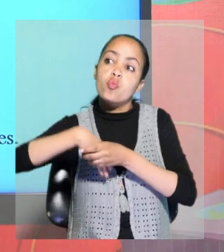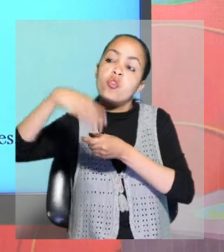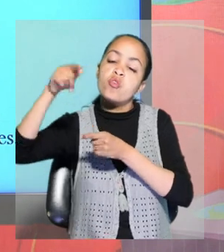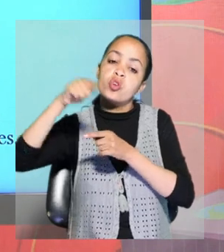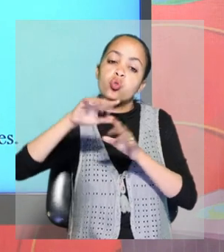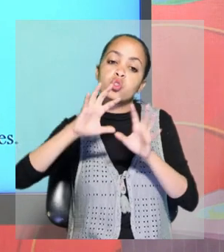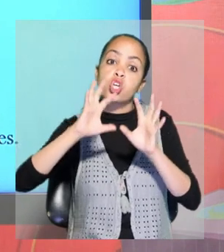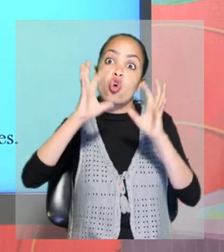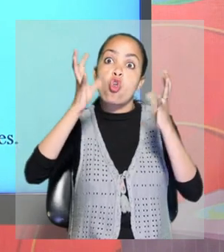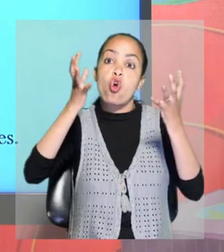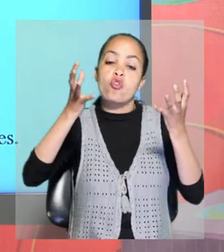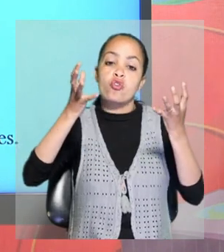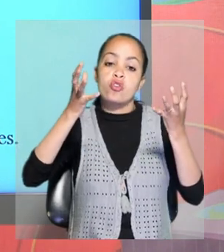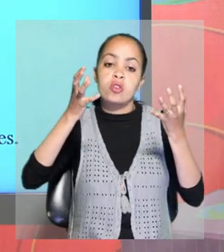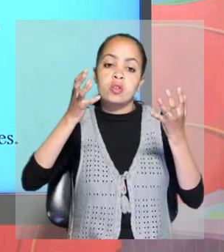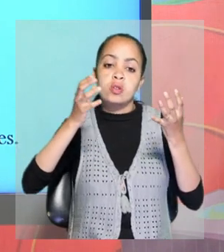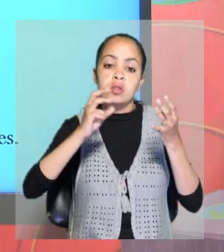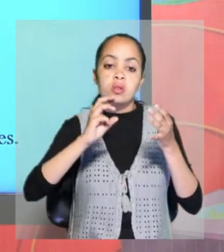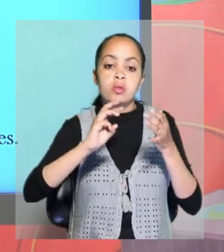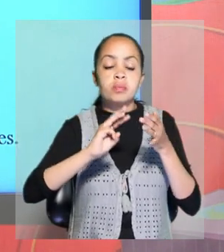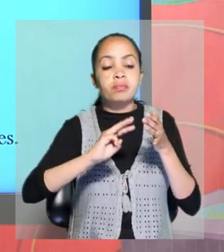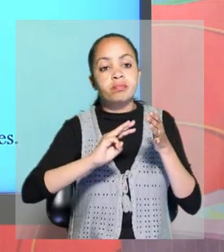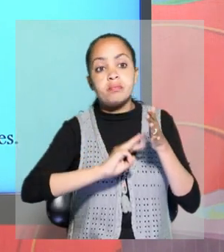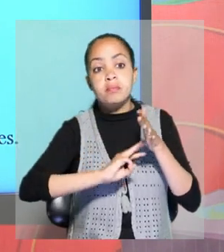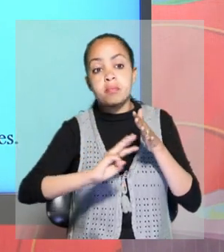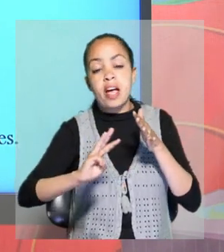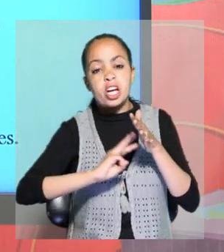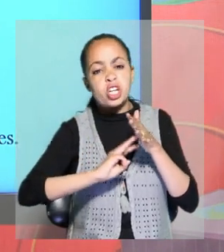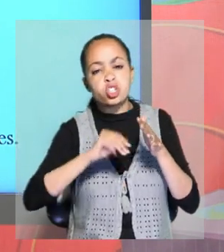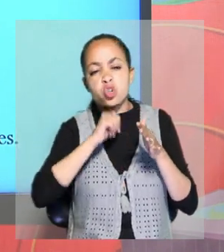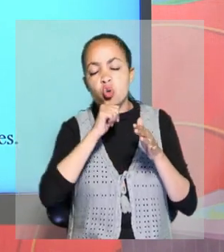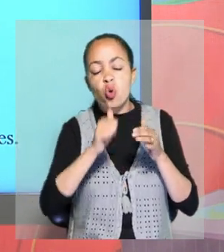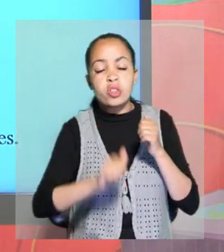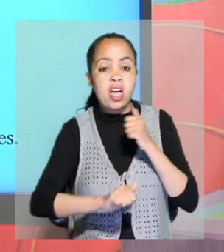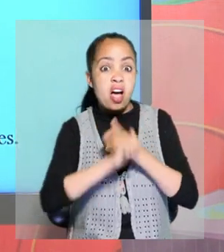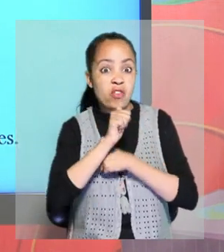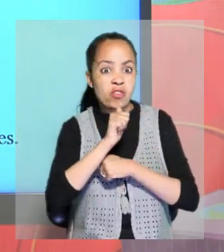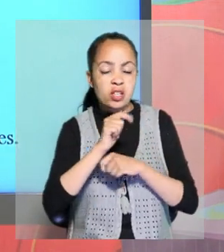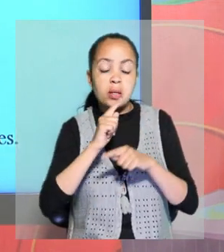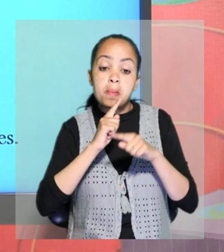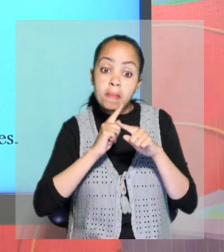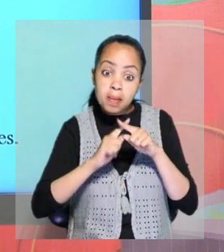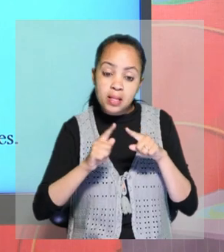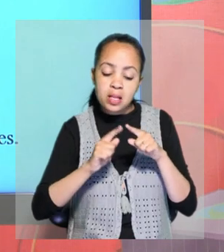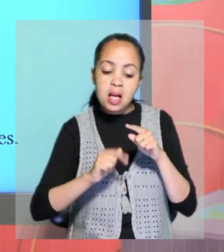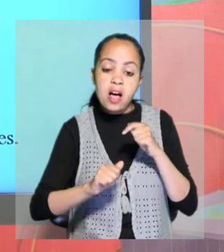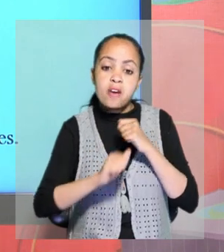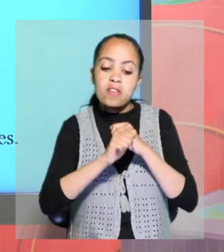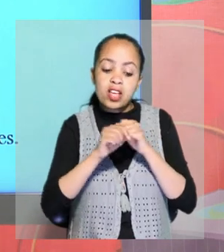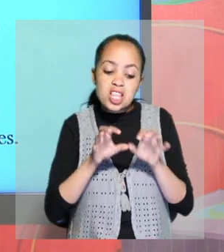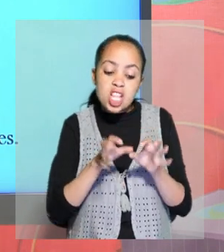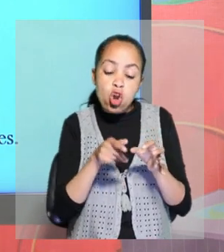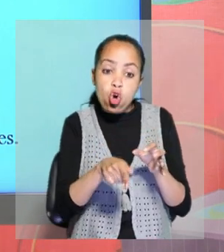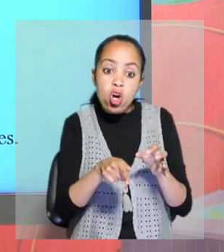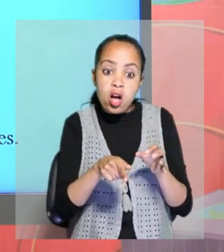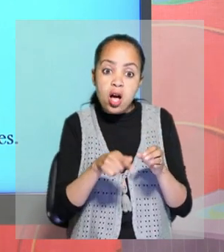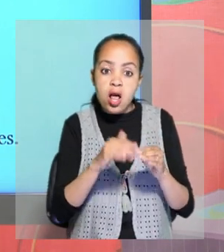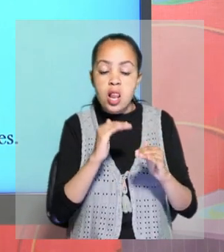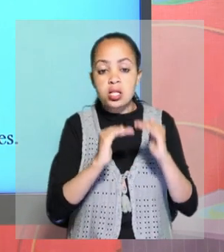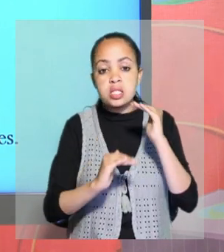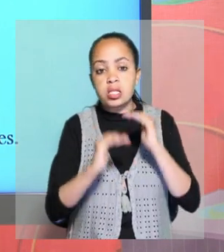that migration may not be affect a global population, but can affect a local population